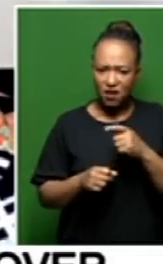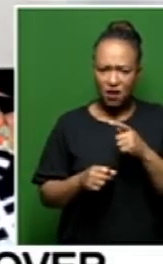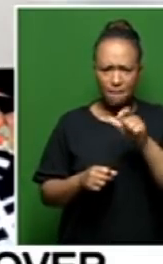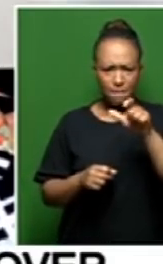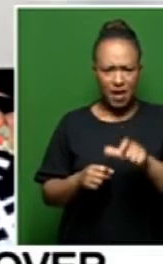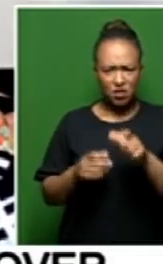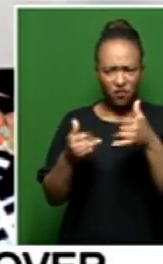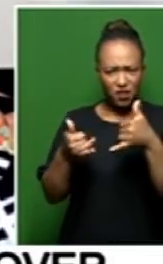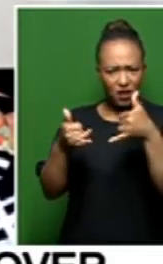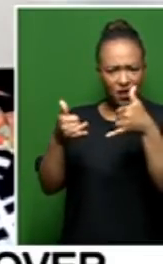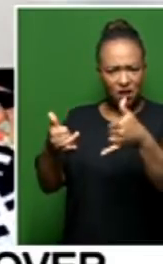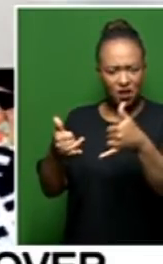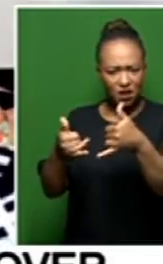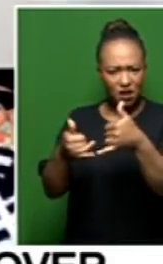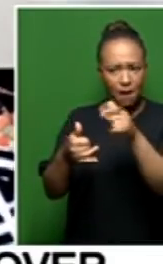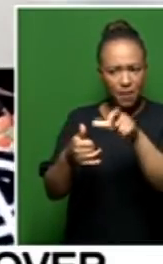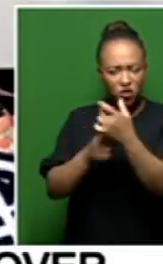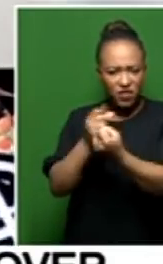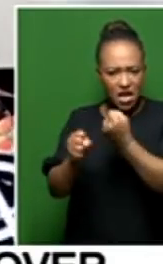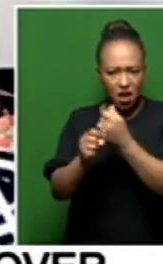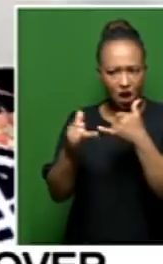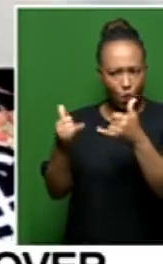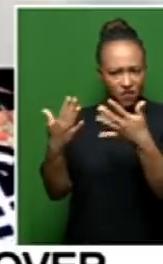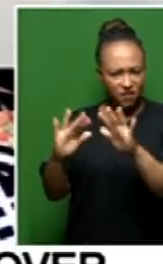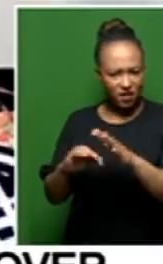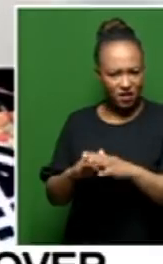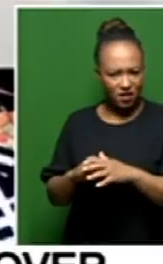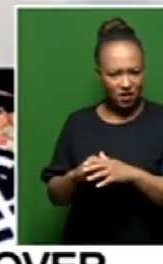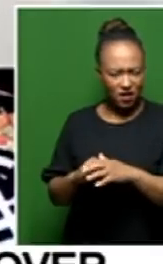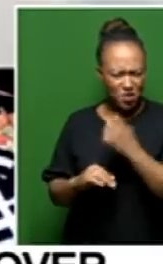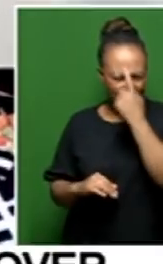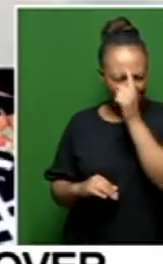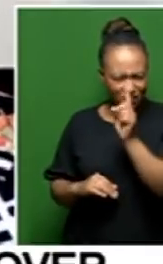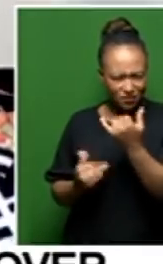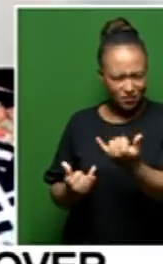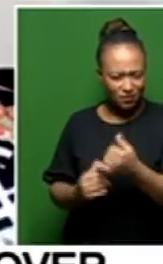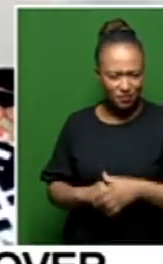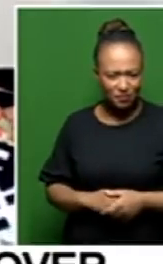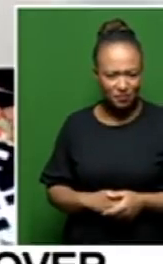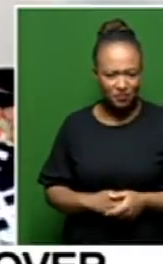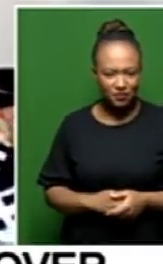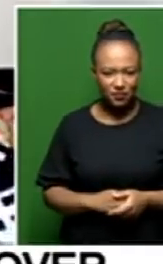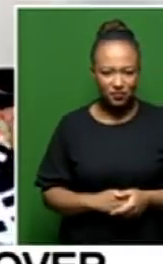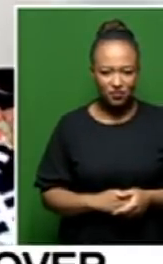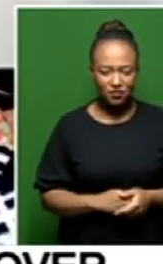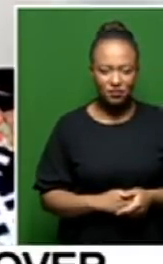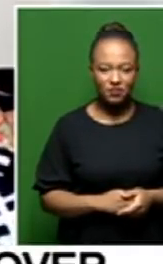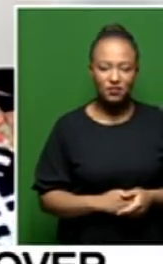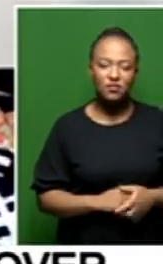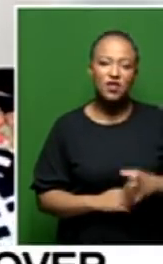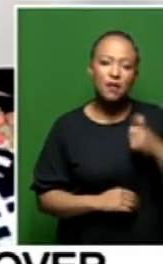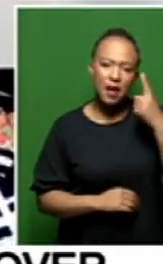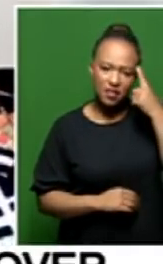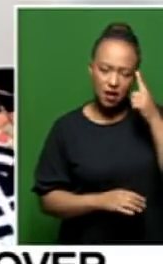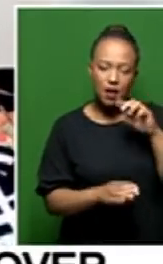the Year award or something? And what do you think of that now? I think it was part of the